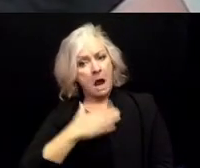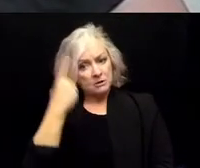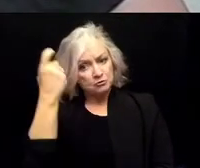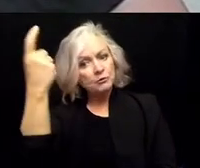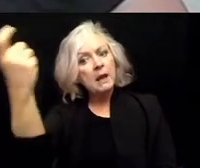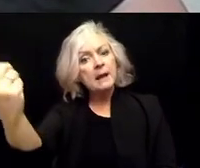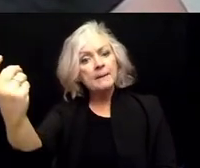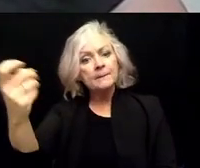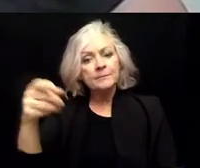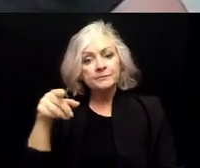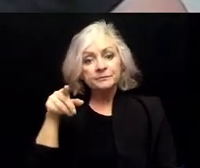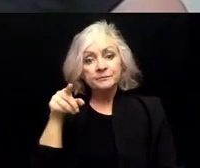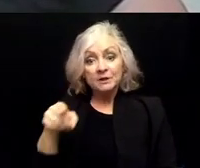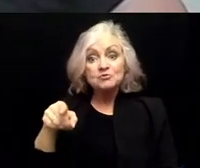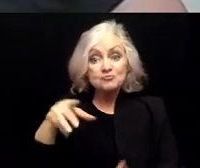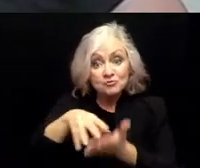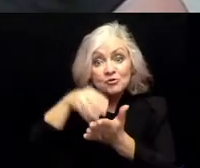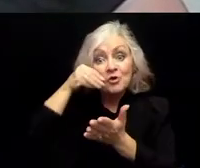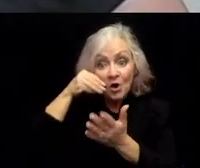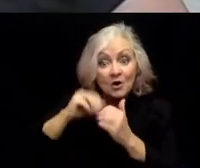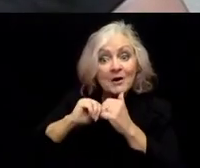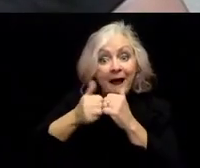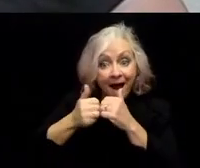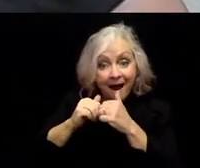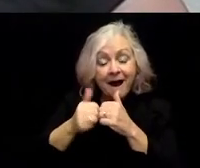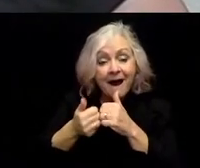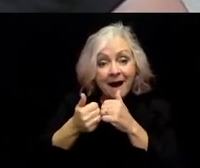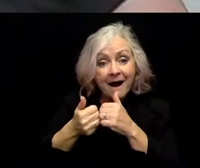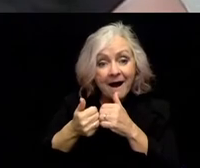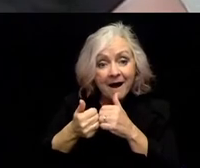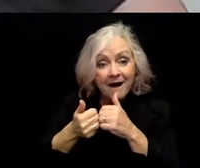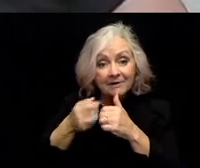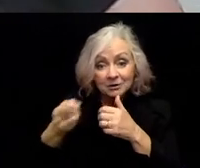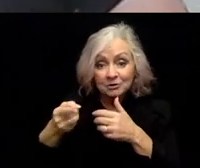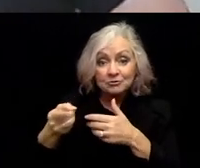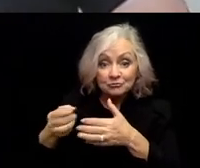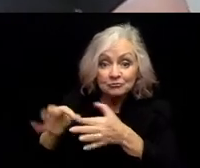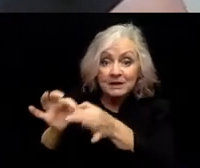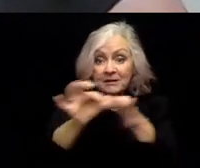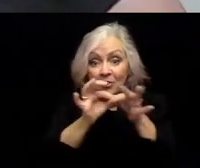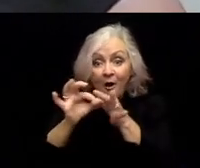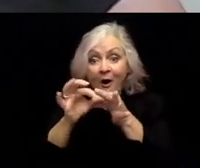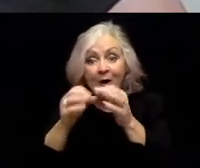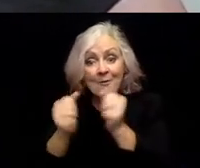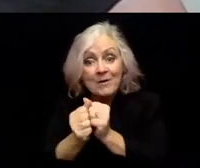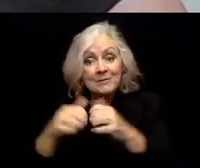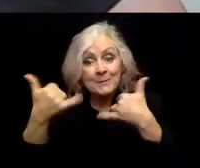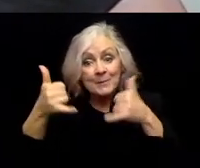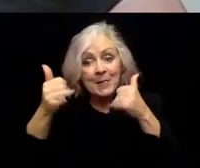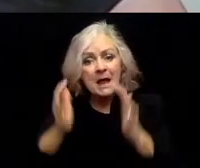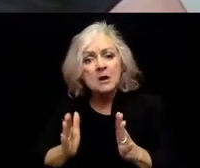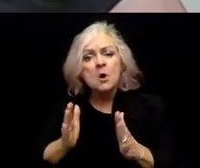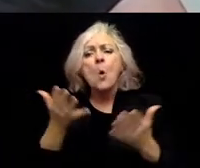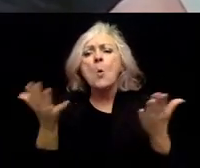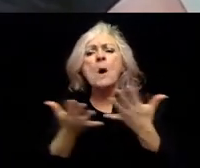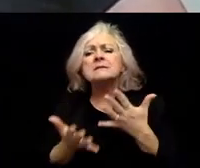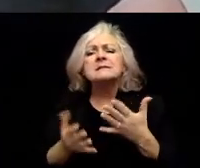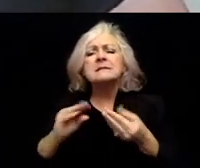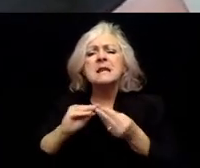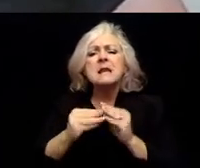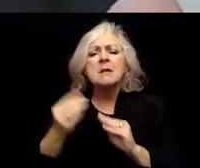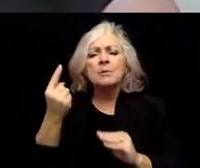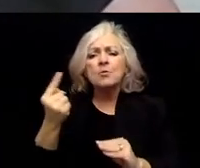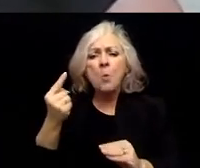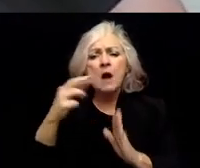running up down the floor? Yep. And what about all the athletes? Do you get along with them all? Yep. And what's our number one rule? Have fun.